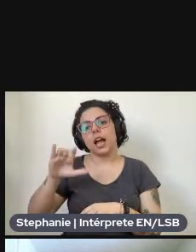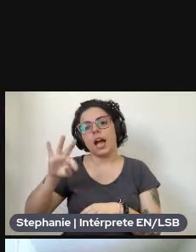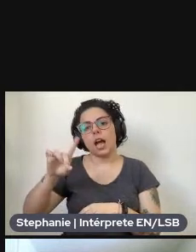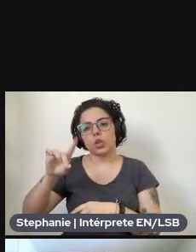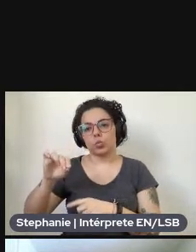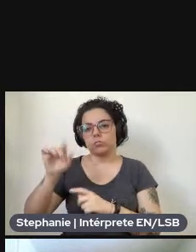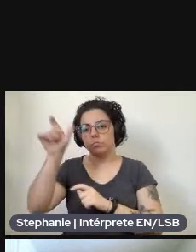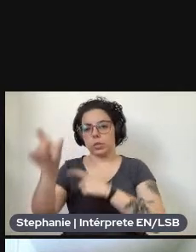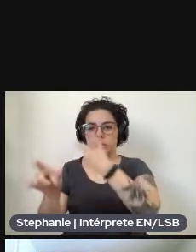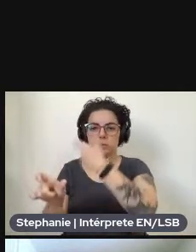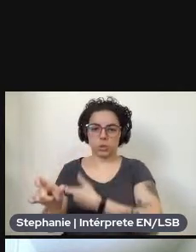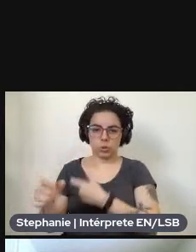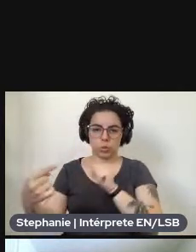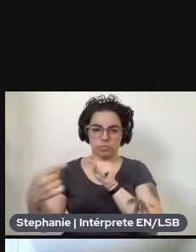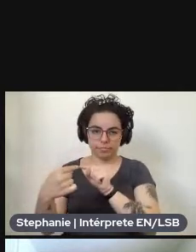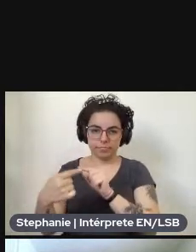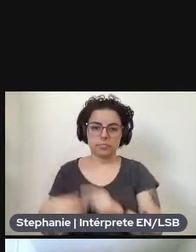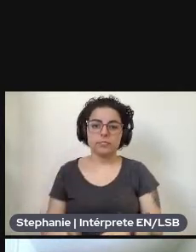Qué guapa está usted.